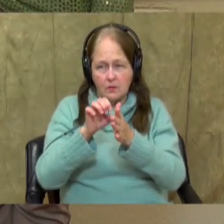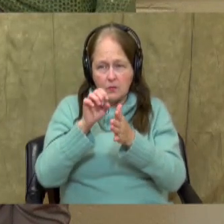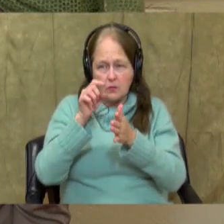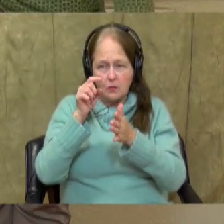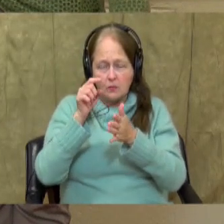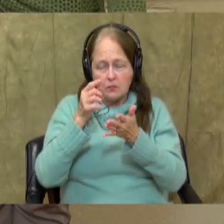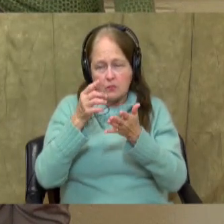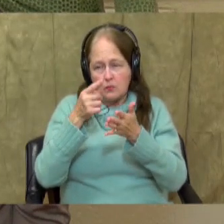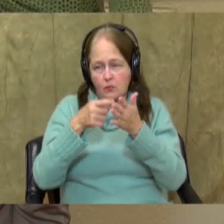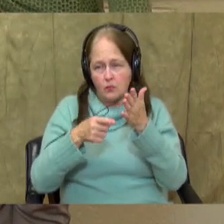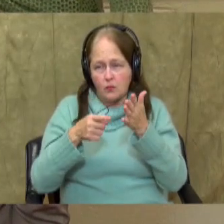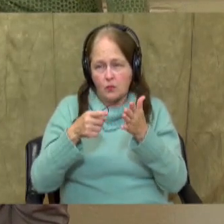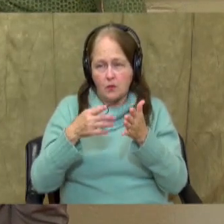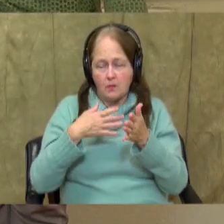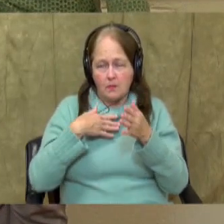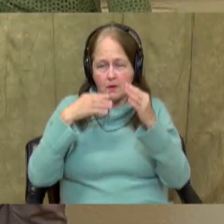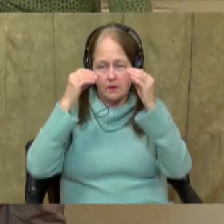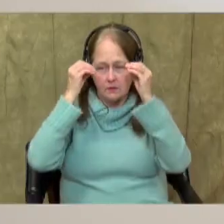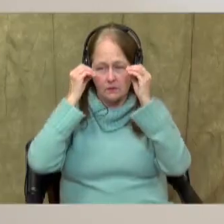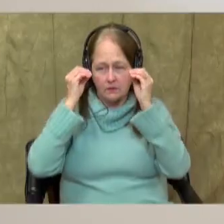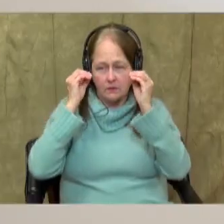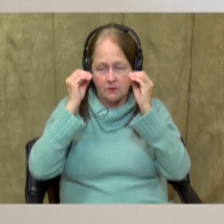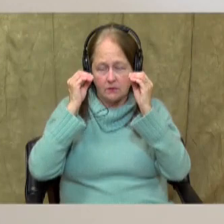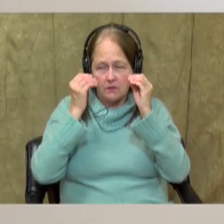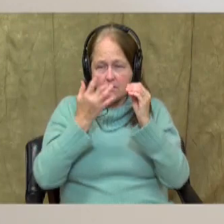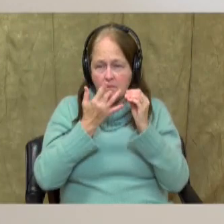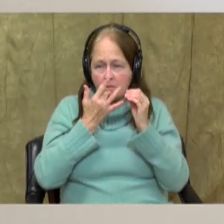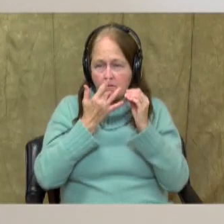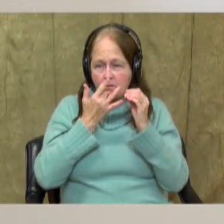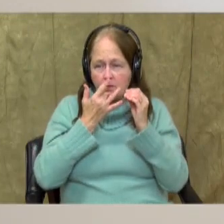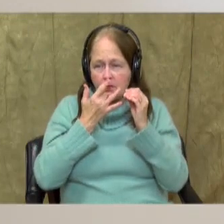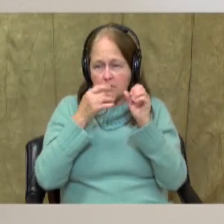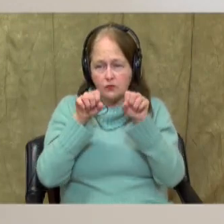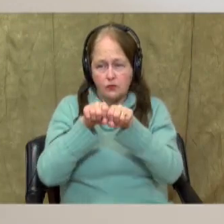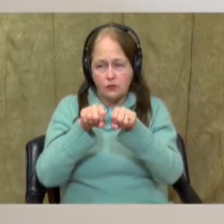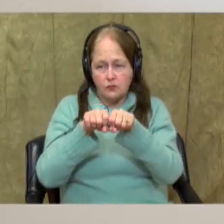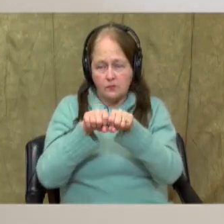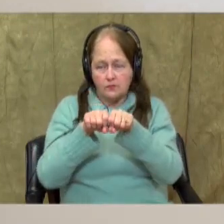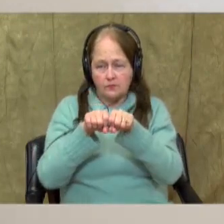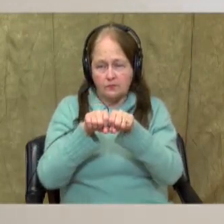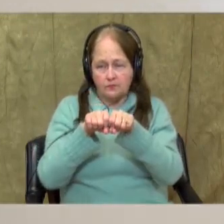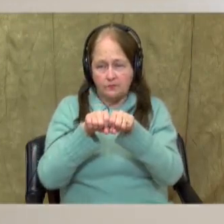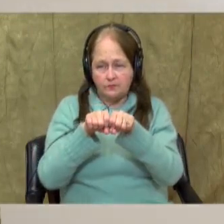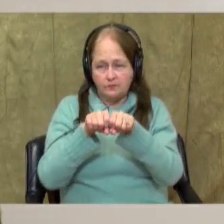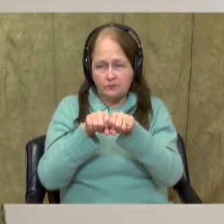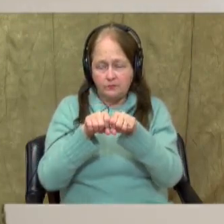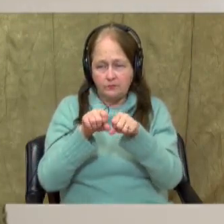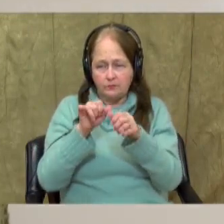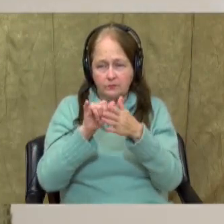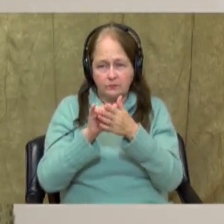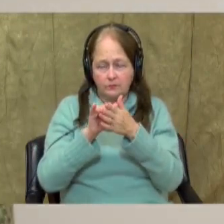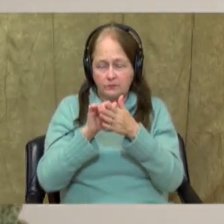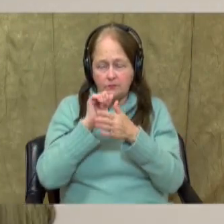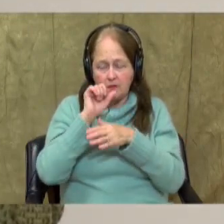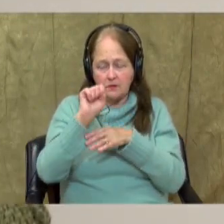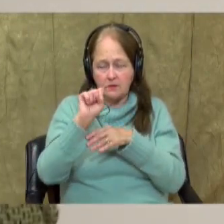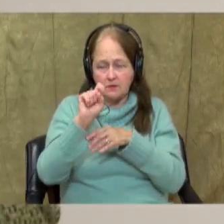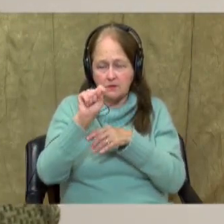what is my teacher's favorite shoes? Okay,